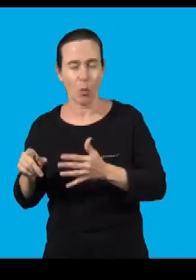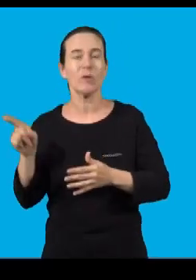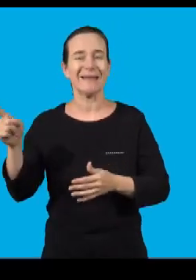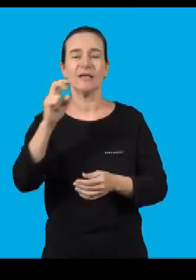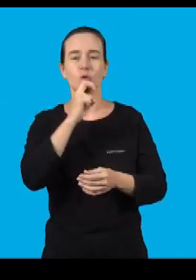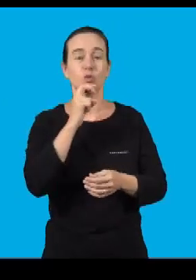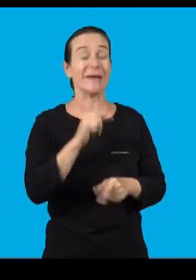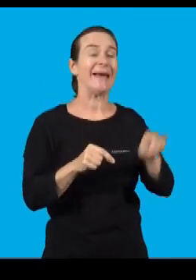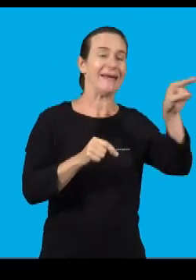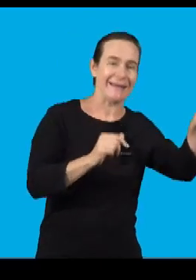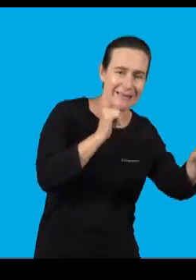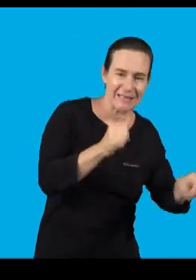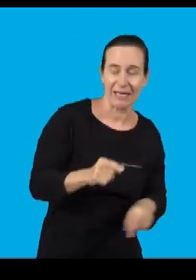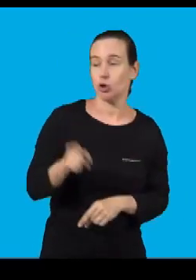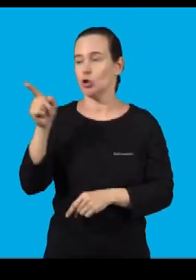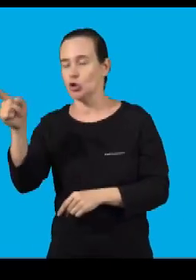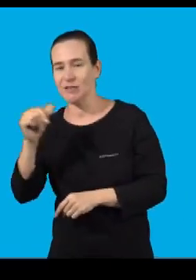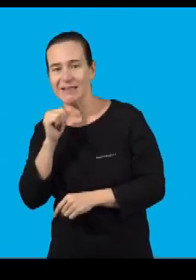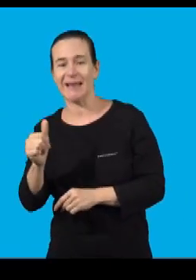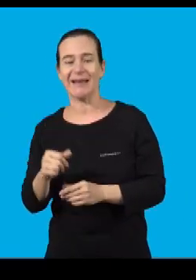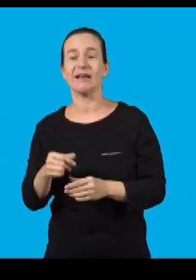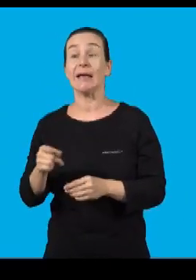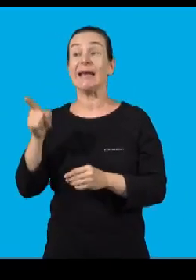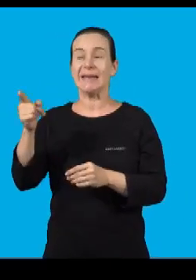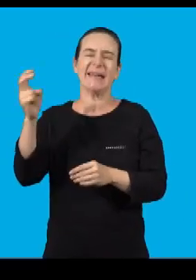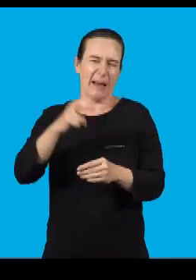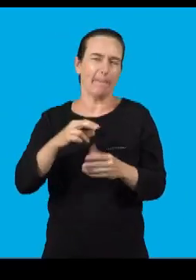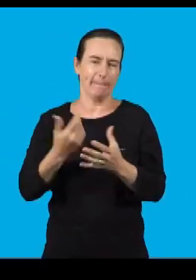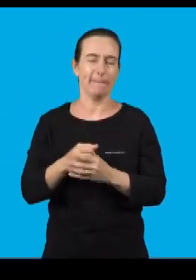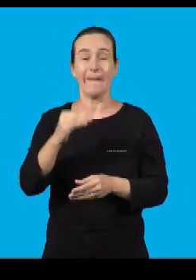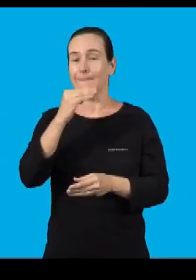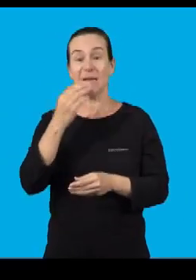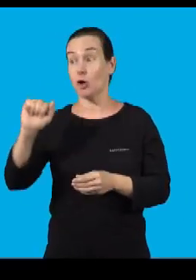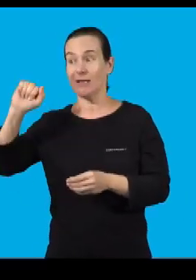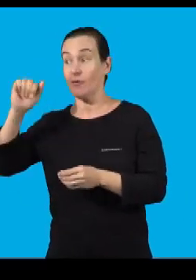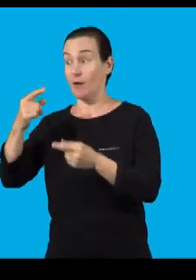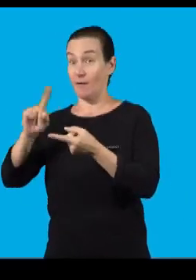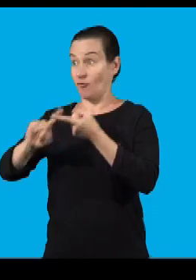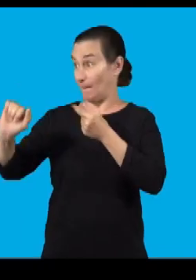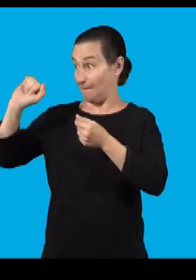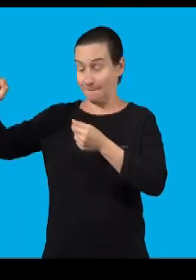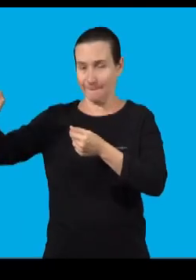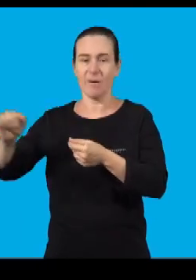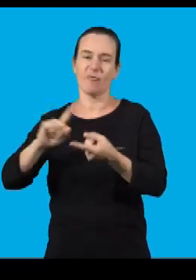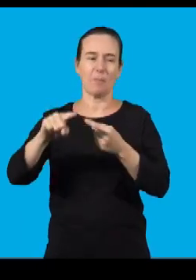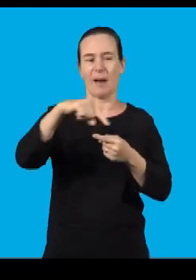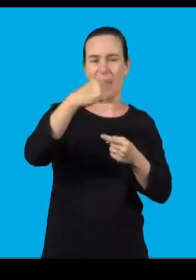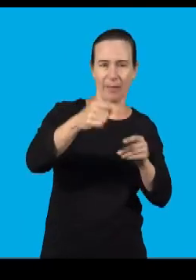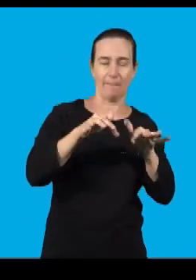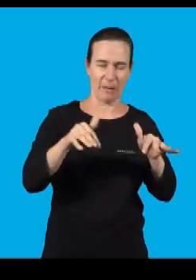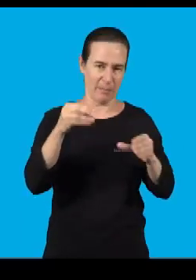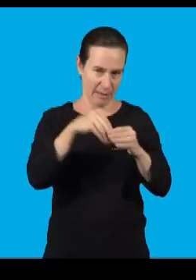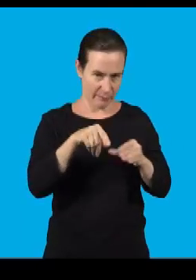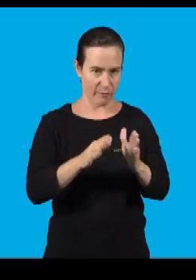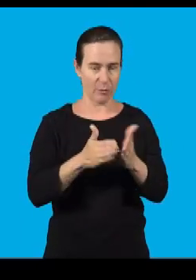novelist uses someone to tell a story from a different point of view, all right? Then